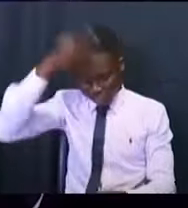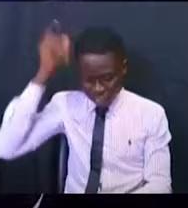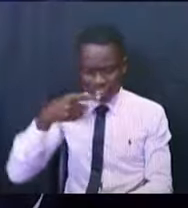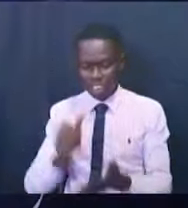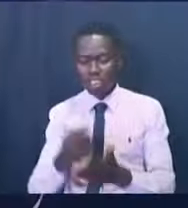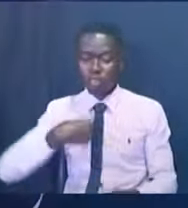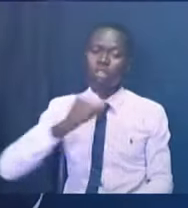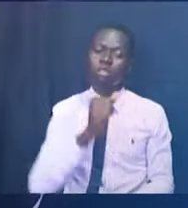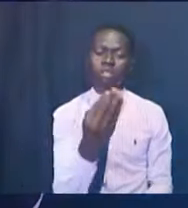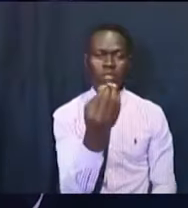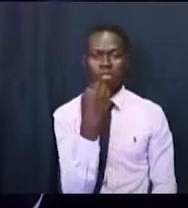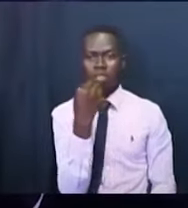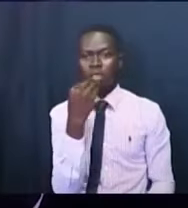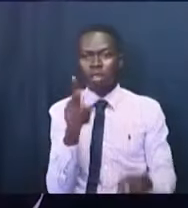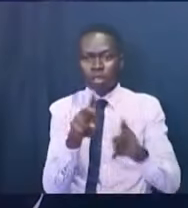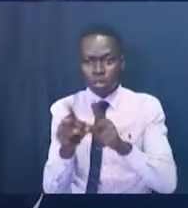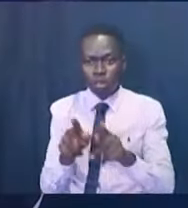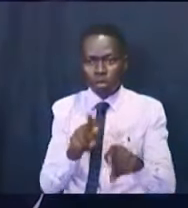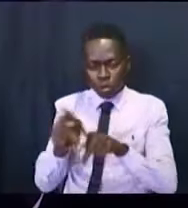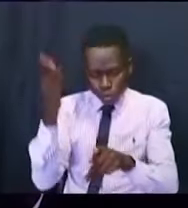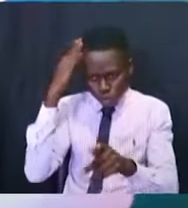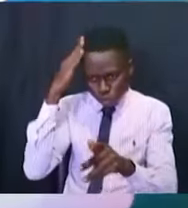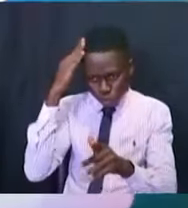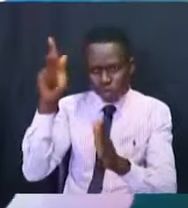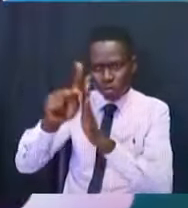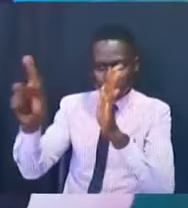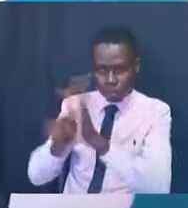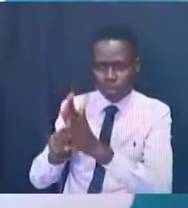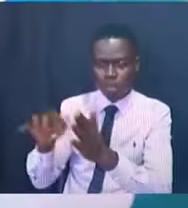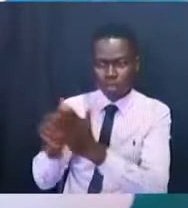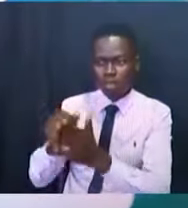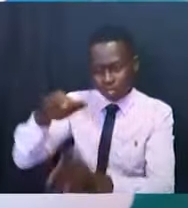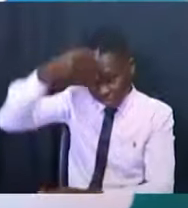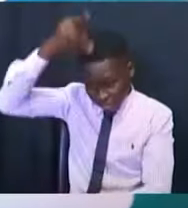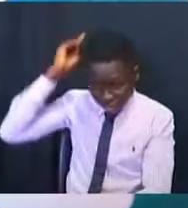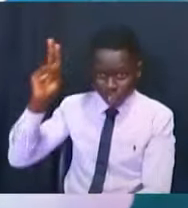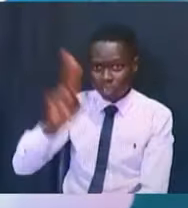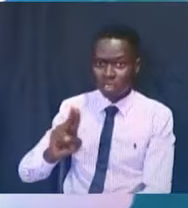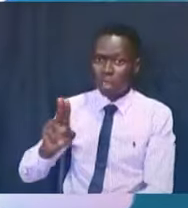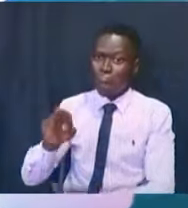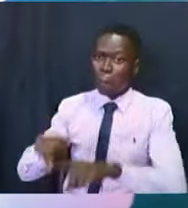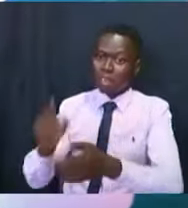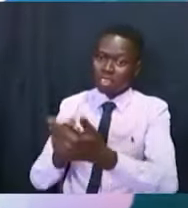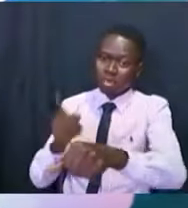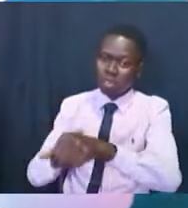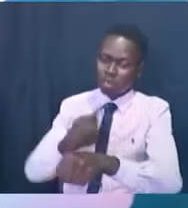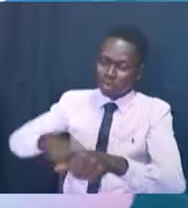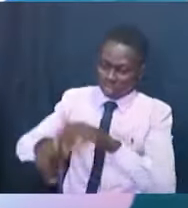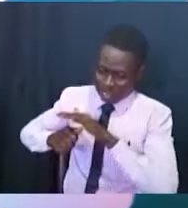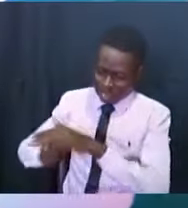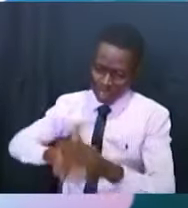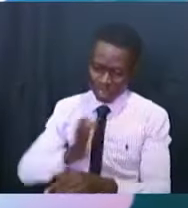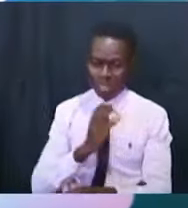beginning. So the people knew the principles on which he stood on. Sometimes we hide our Christianity, and that becomes